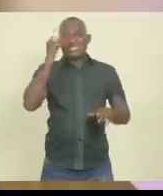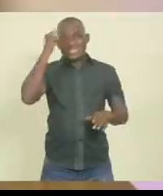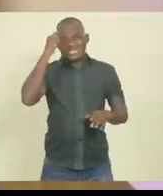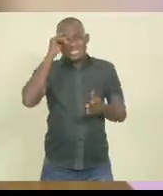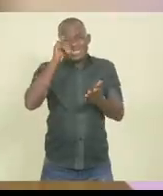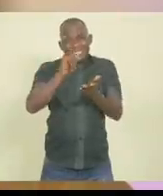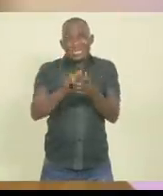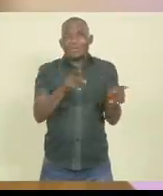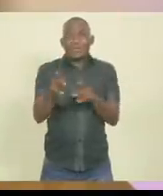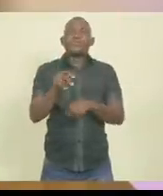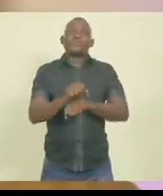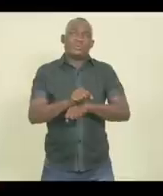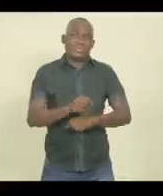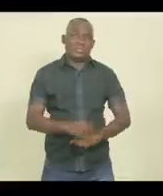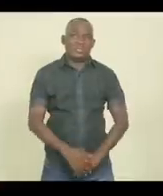work.